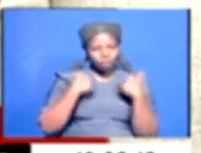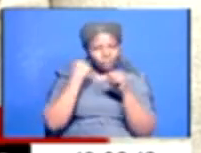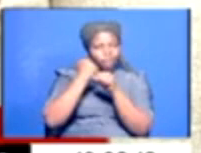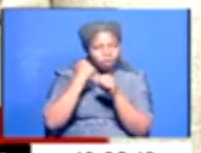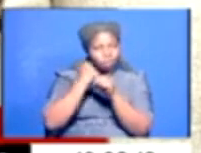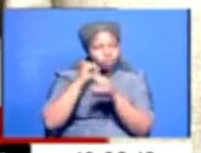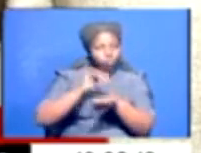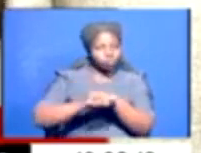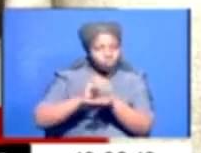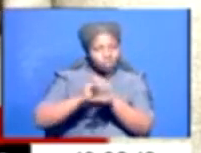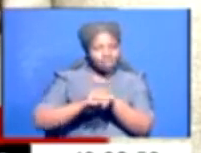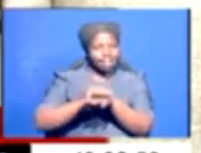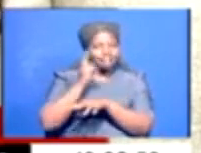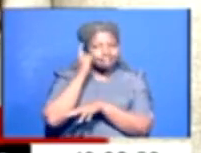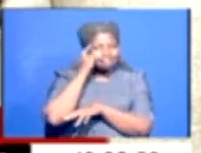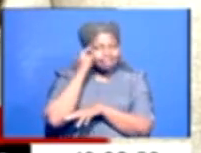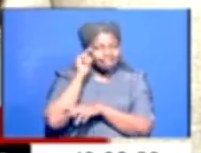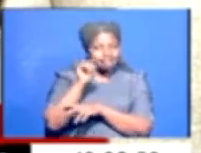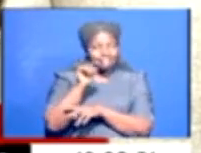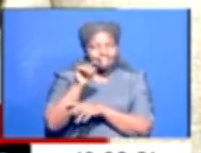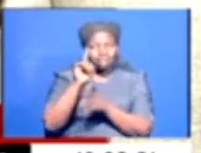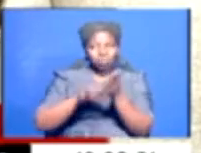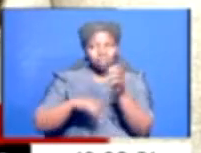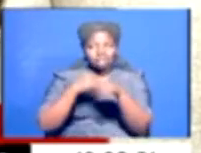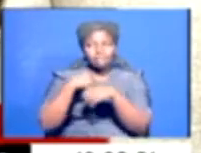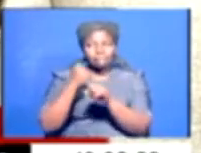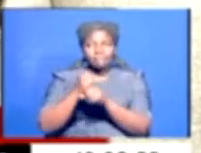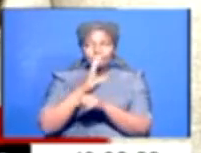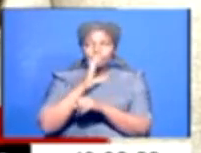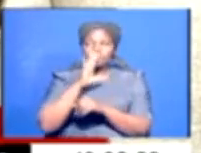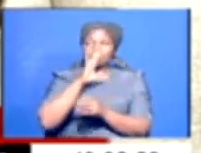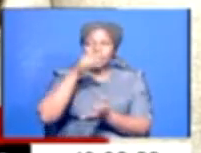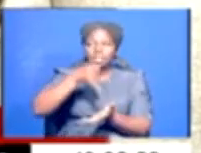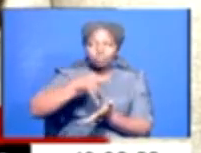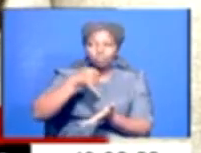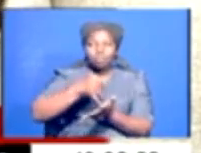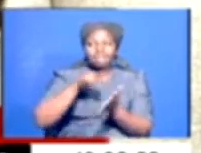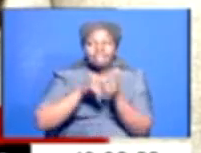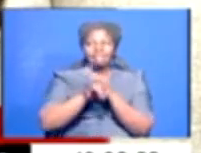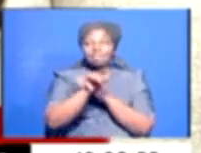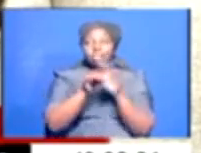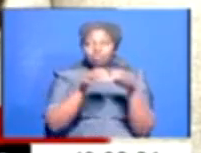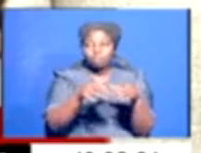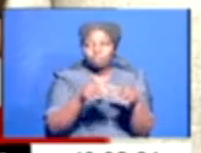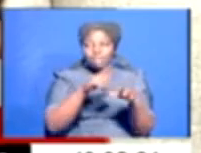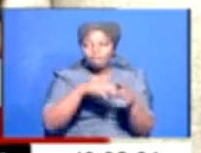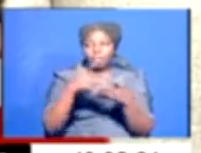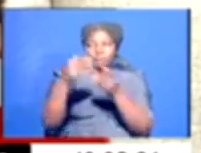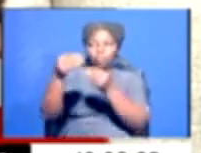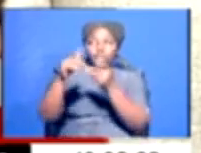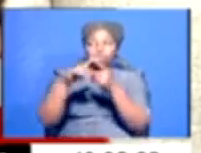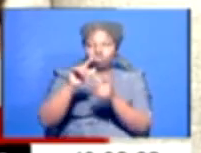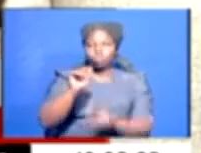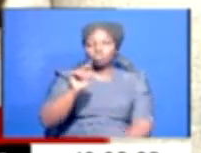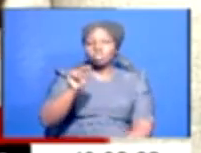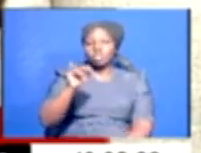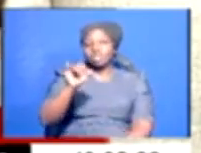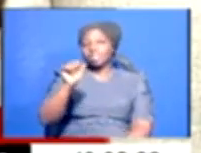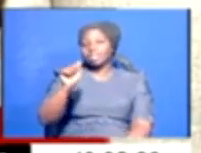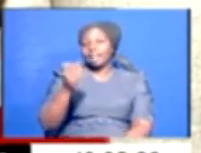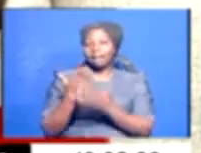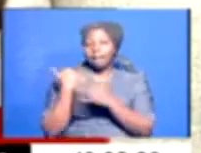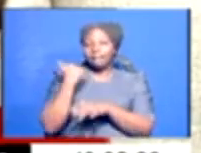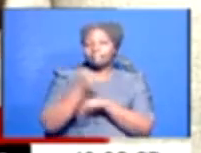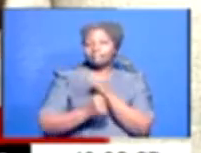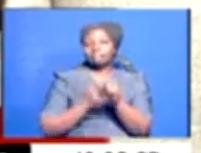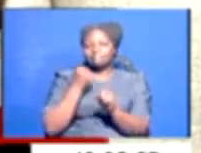think that which made me to be among this was when I went to Tunisia, I think, last year. Yes. Yeah, I